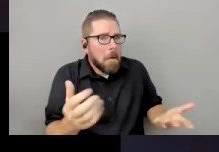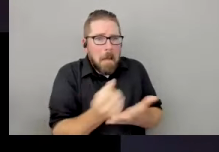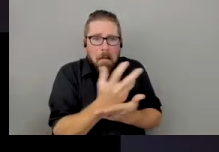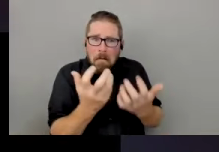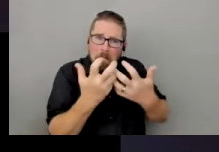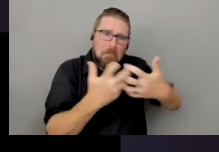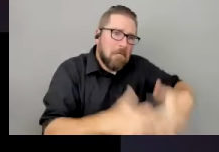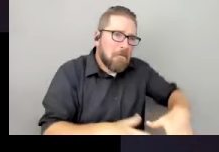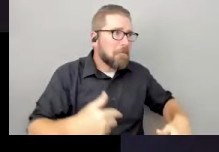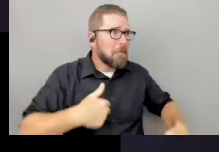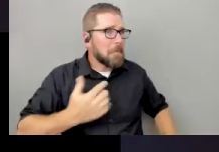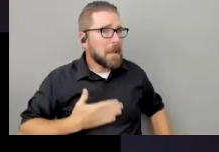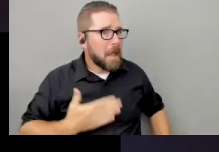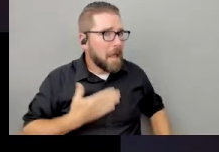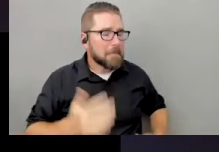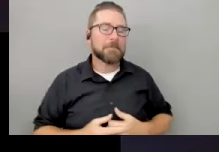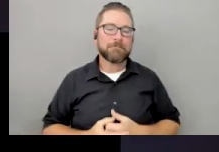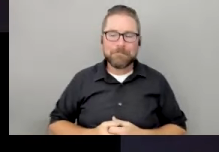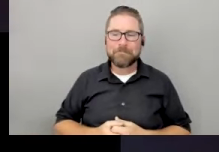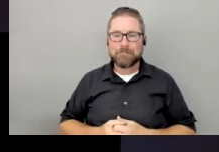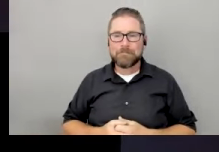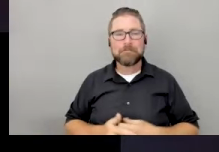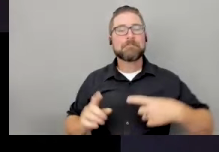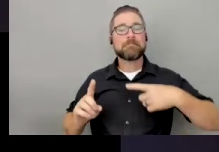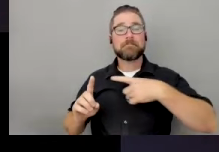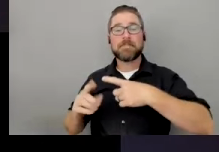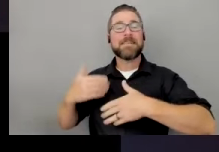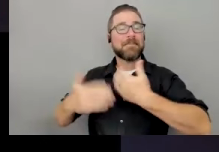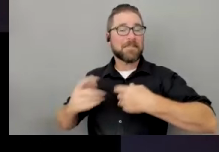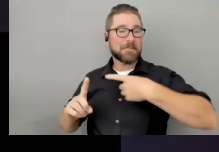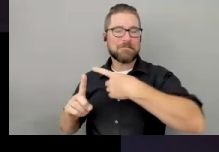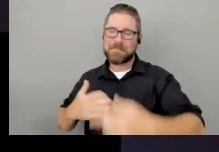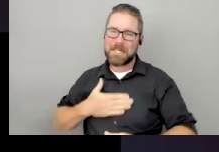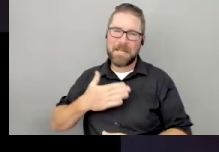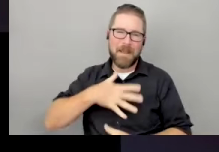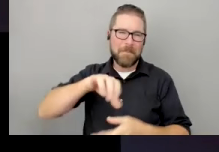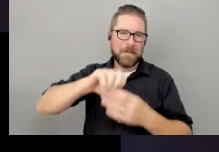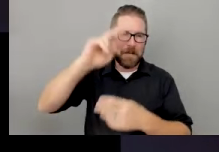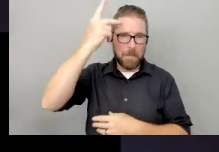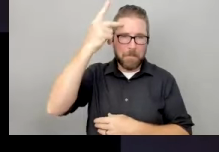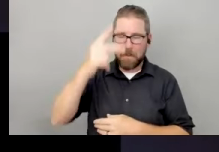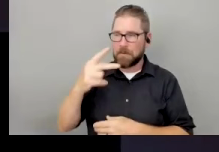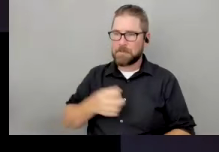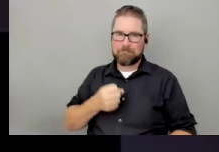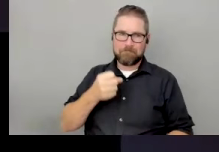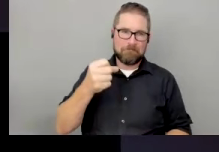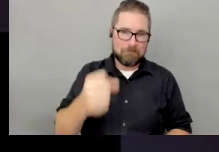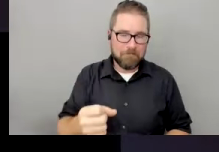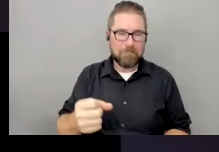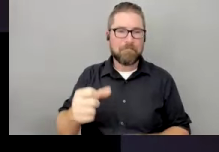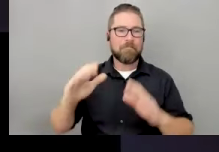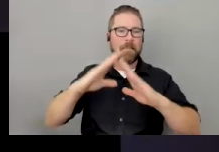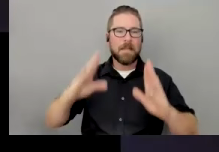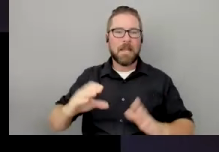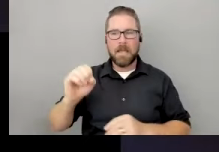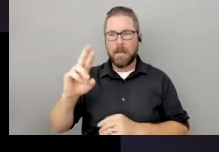found her place in politics, winning a seat in the House of Representatives in 1964, becoming the first woman